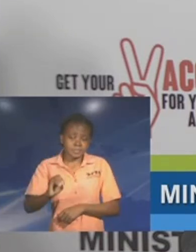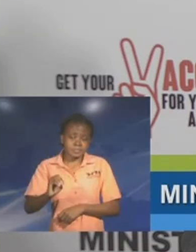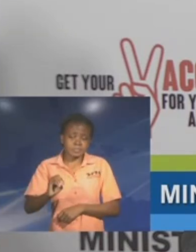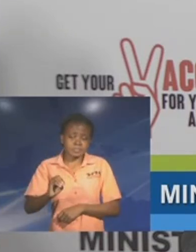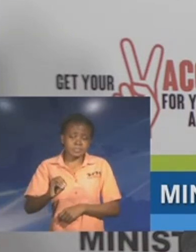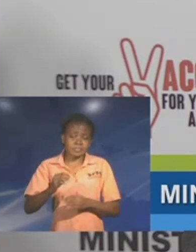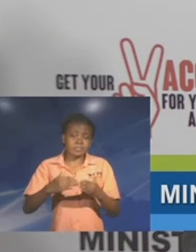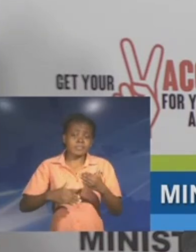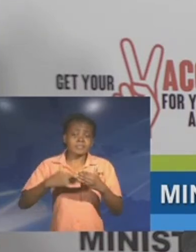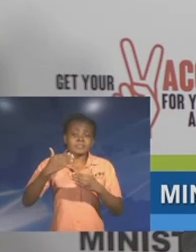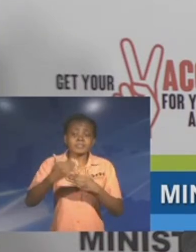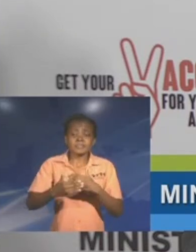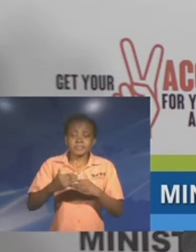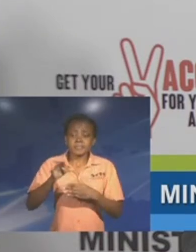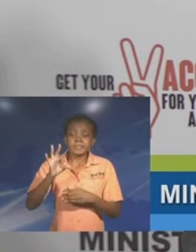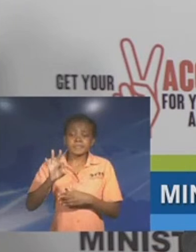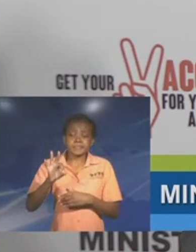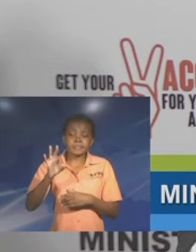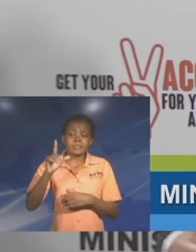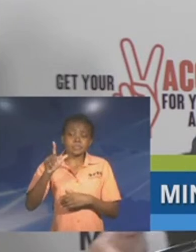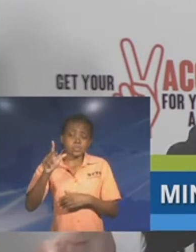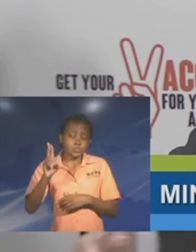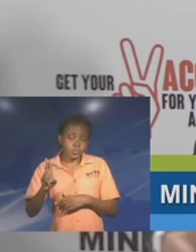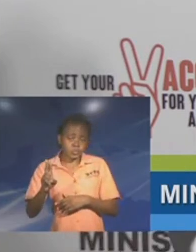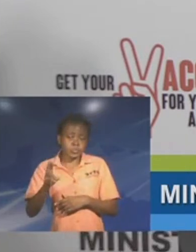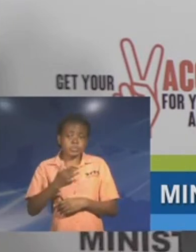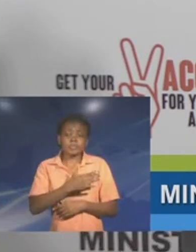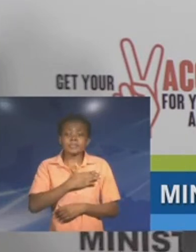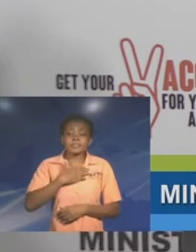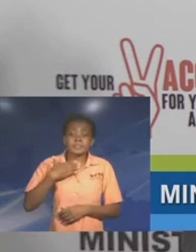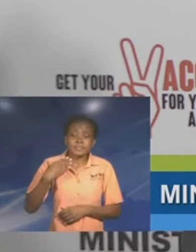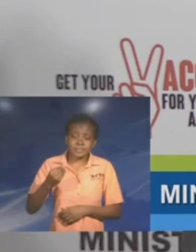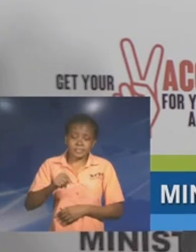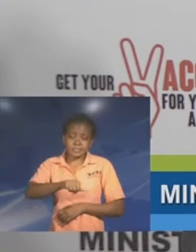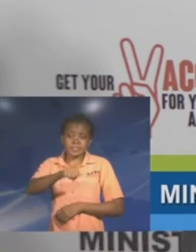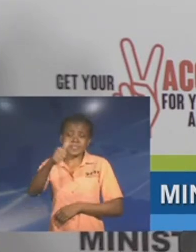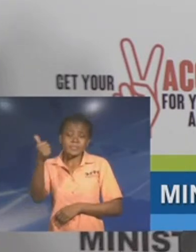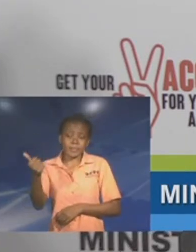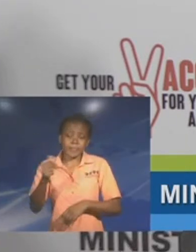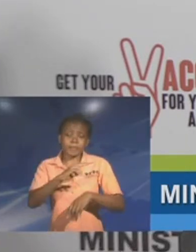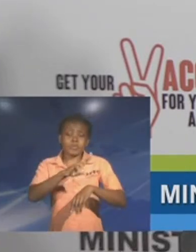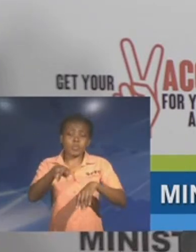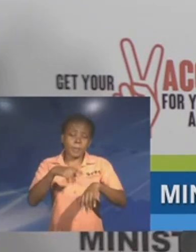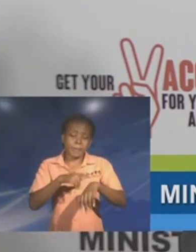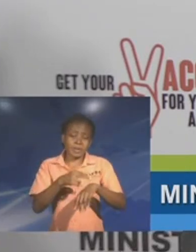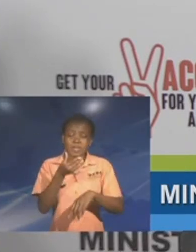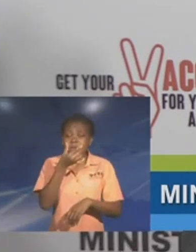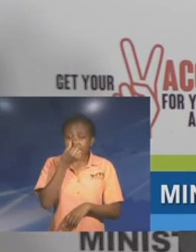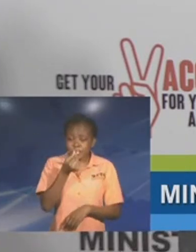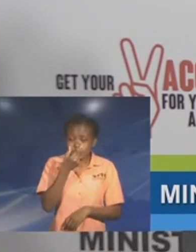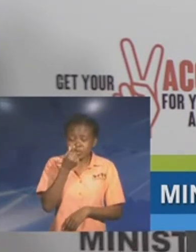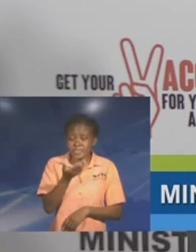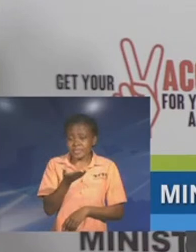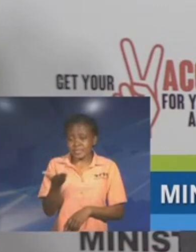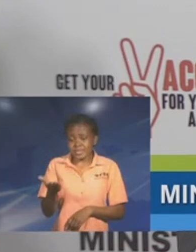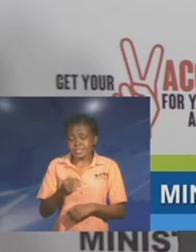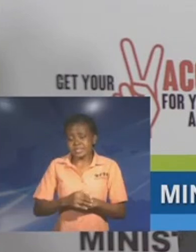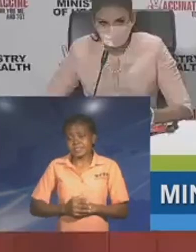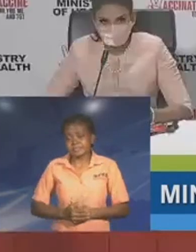by influenza to some extent, and then, of course, the others are normal common cold-like viruses.